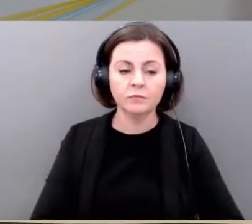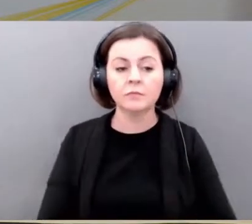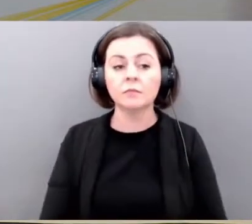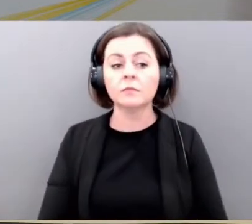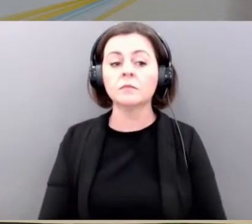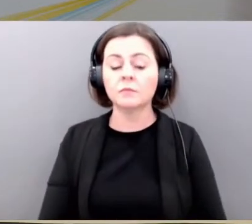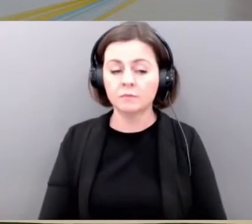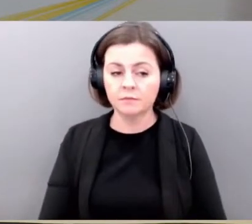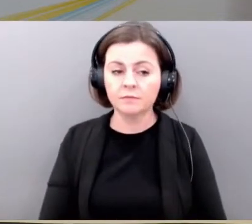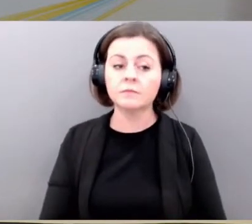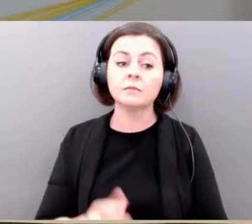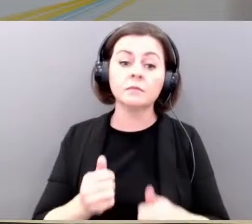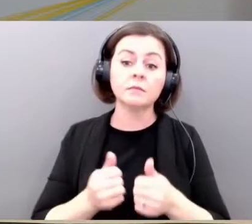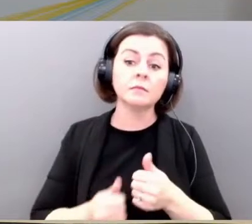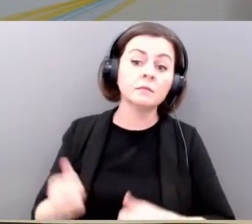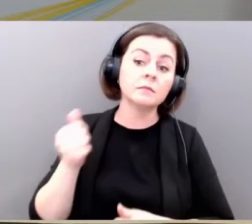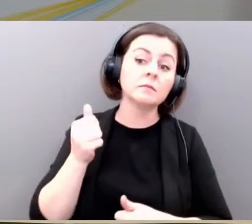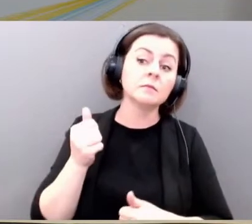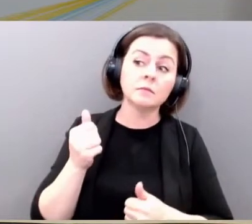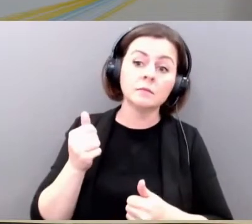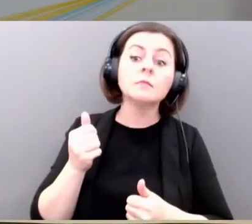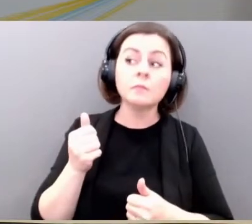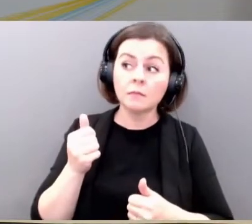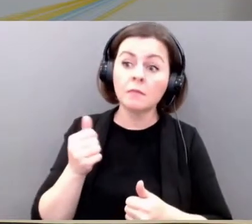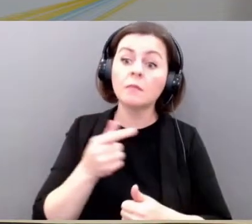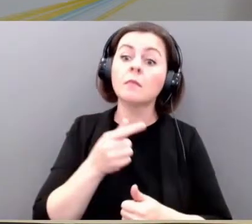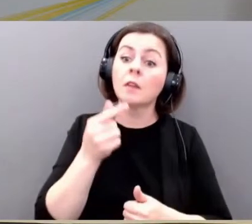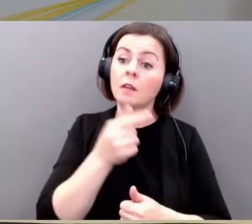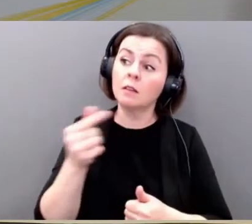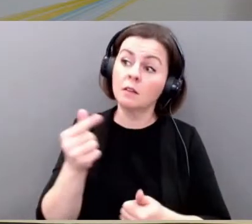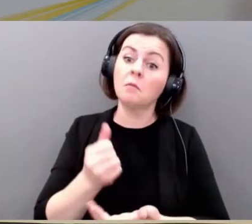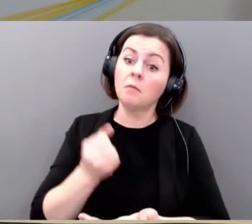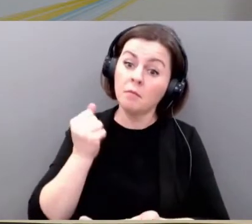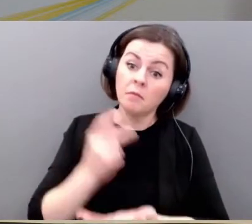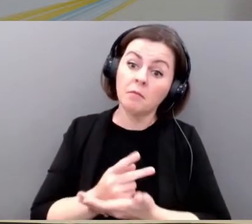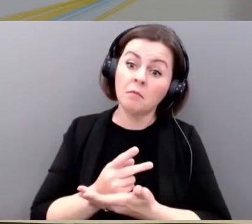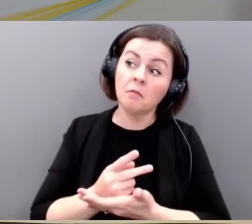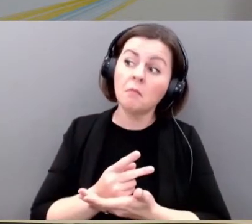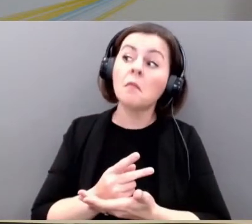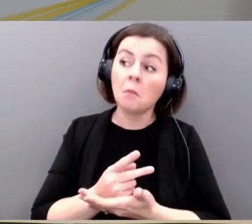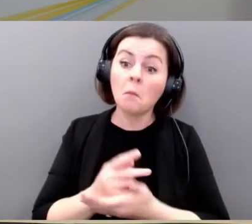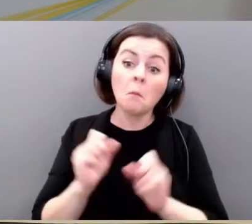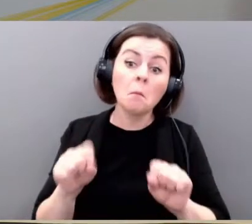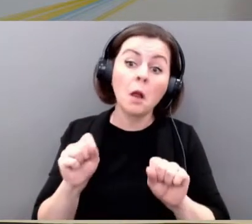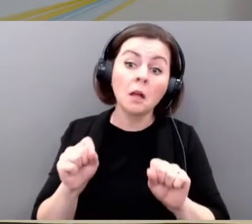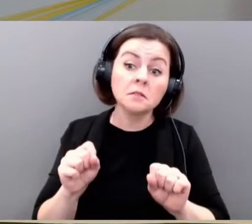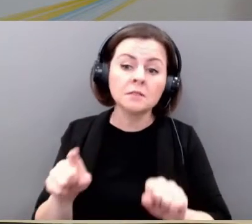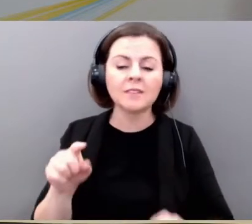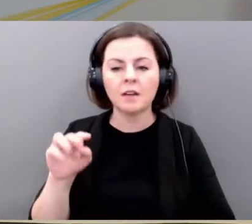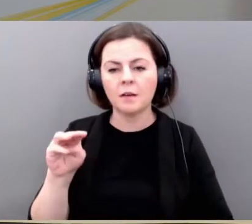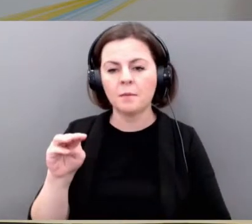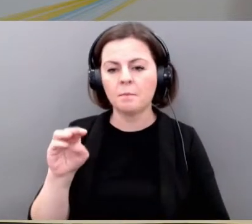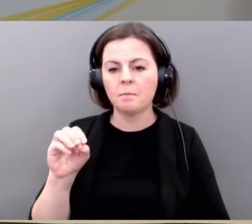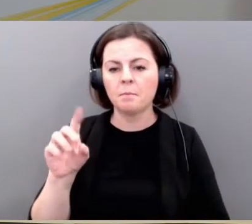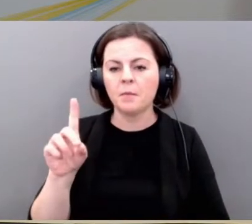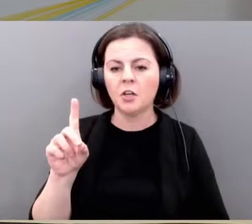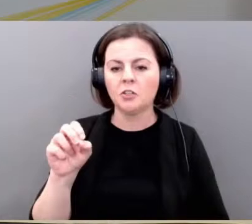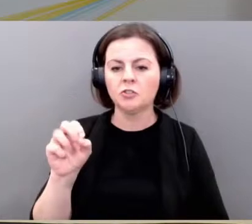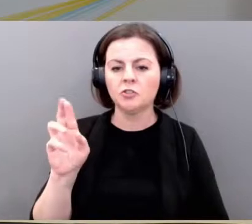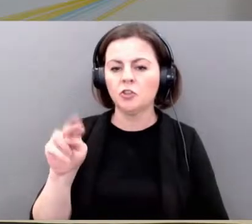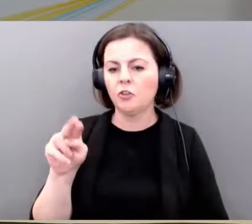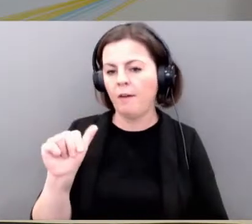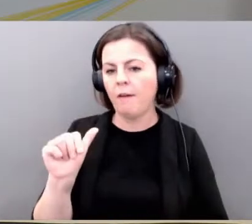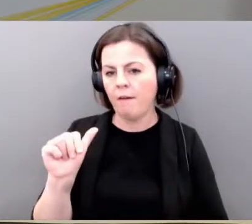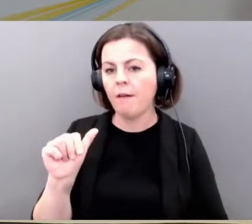do anticipate receiving Moderna, which is another 2-dose vaccine, to arrive in the province within the next